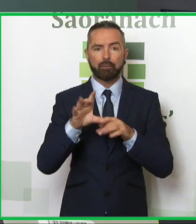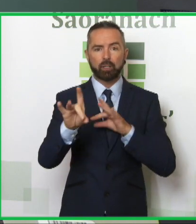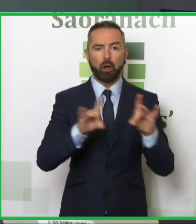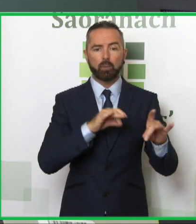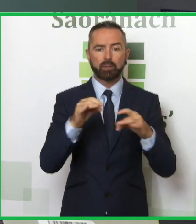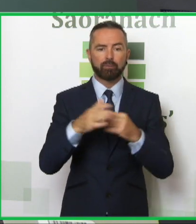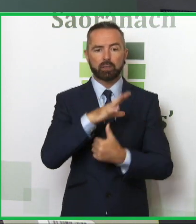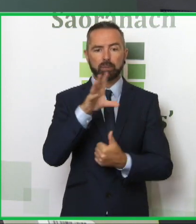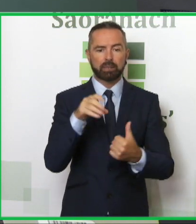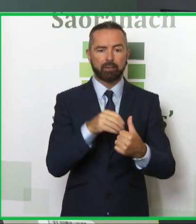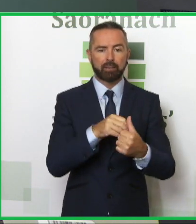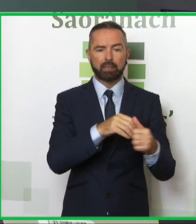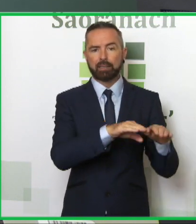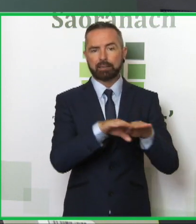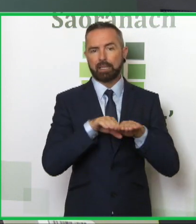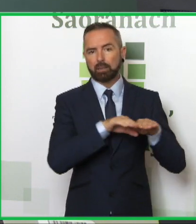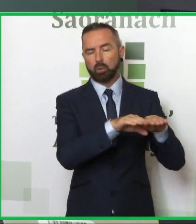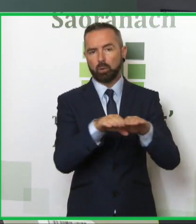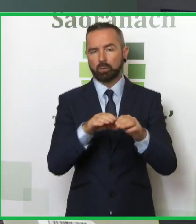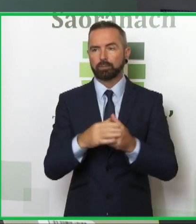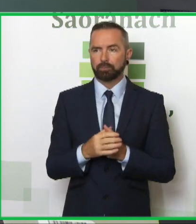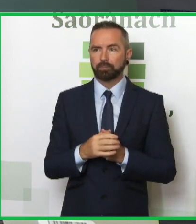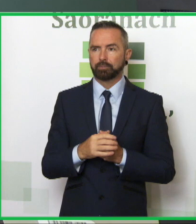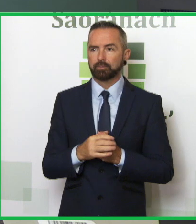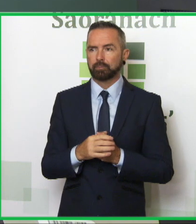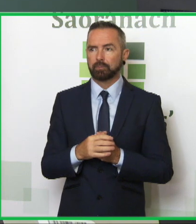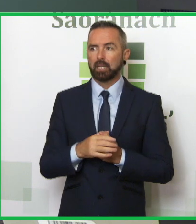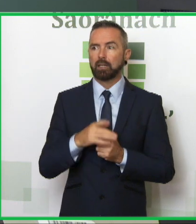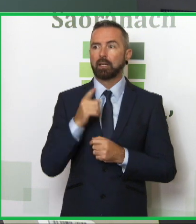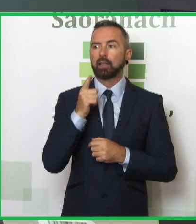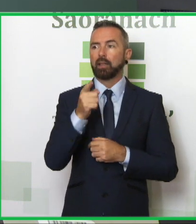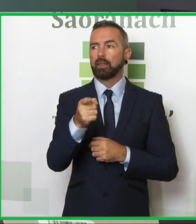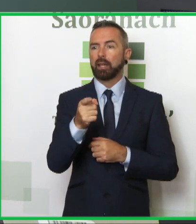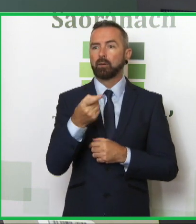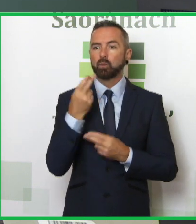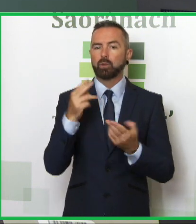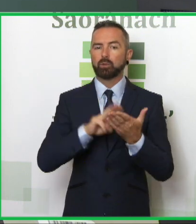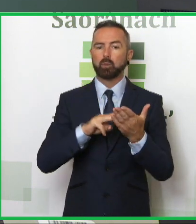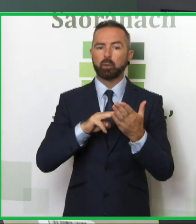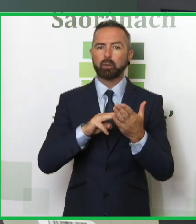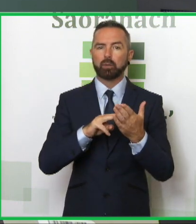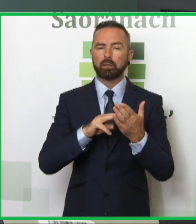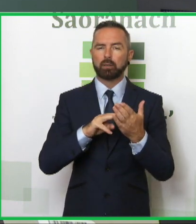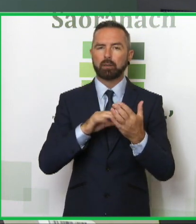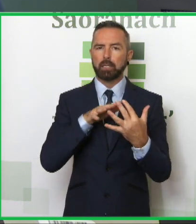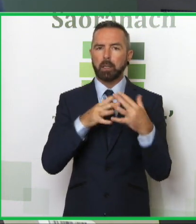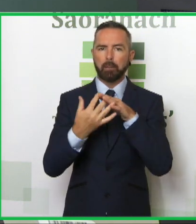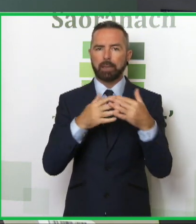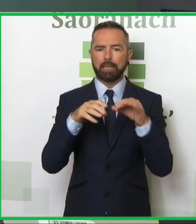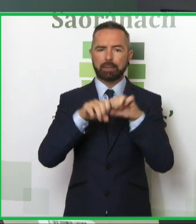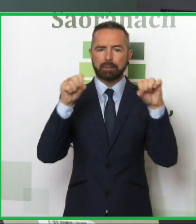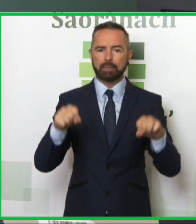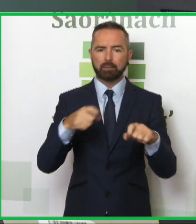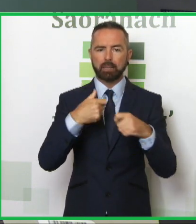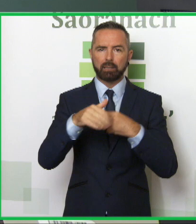you to specify the status quo, and in those cases we'll be using a little more sophisticated methods than just a straight first past the